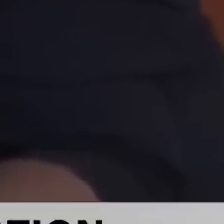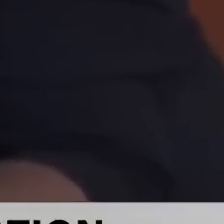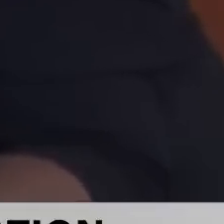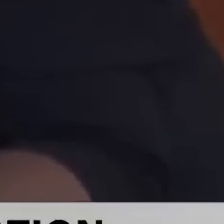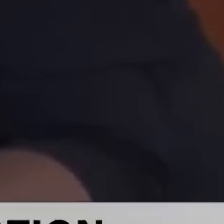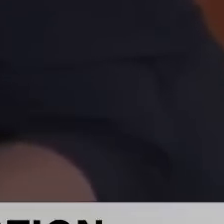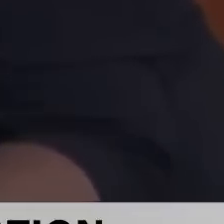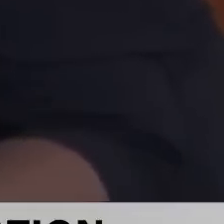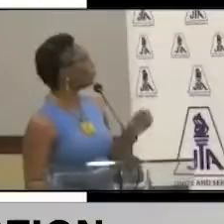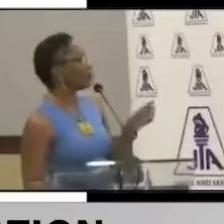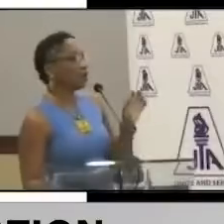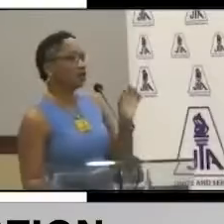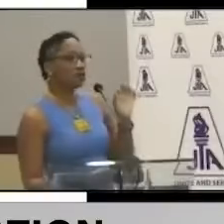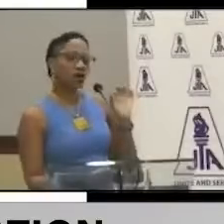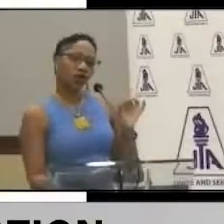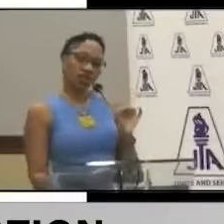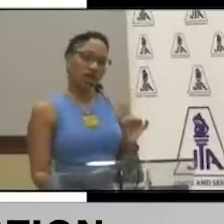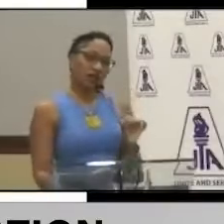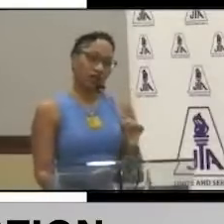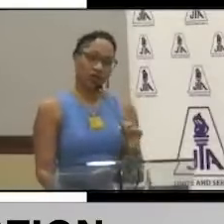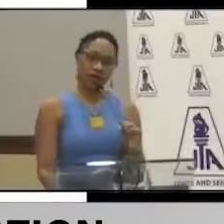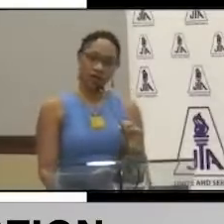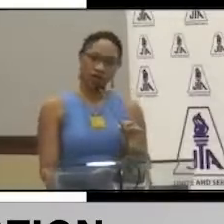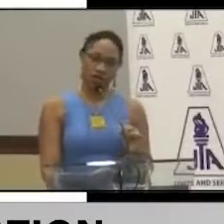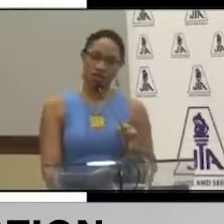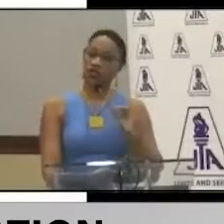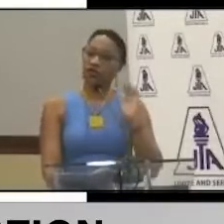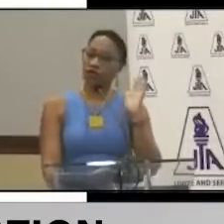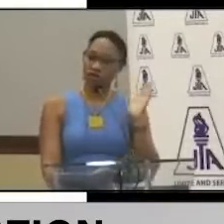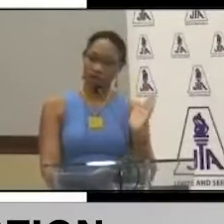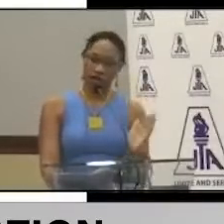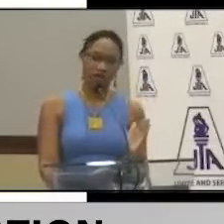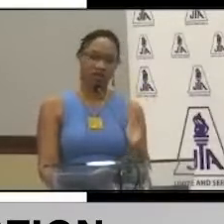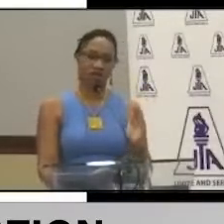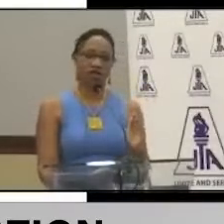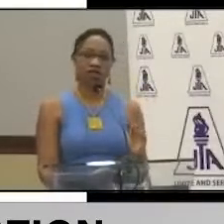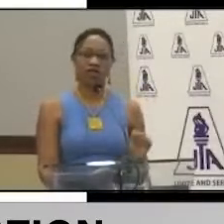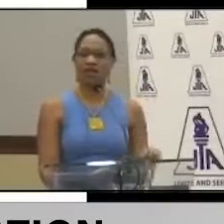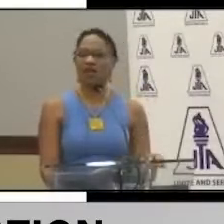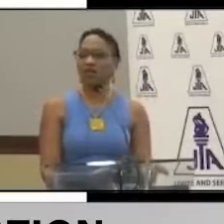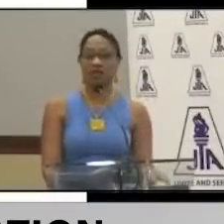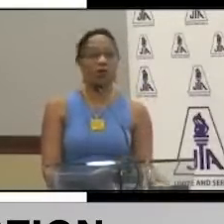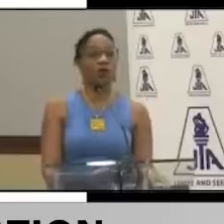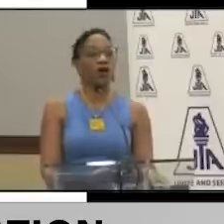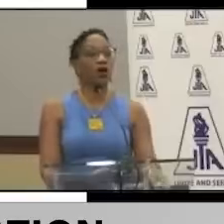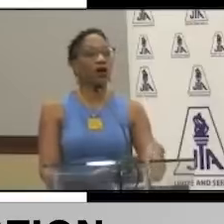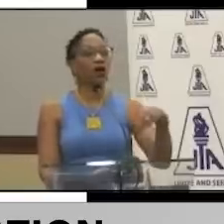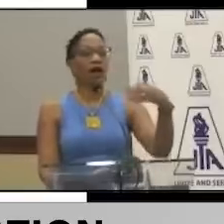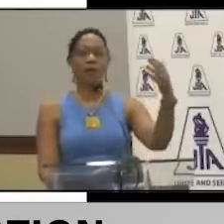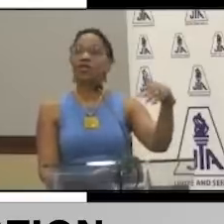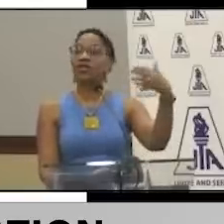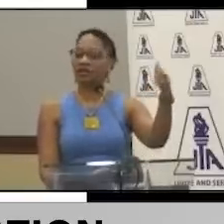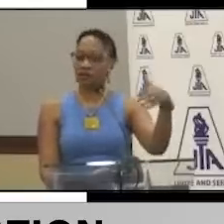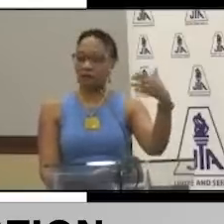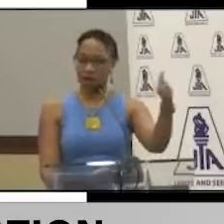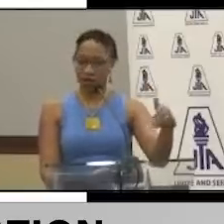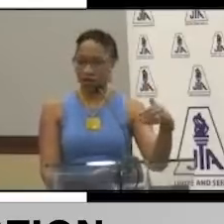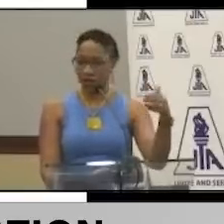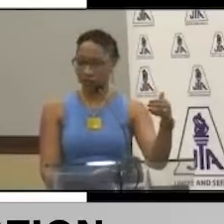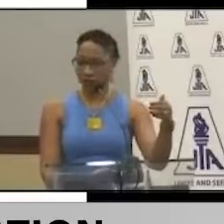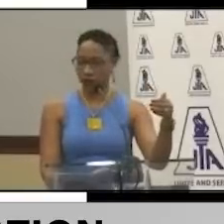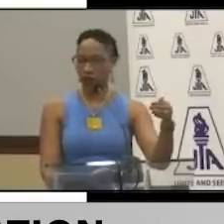protective factor. So early childhood care and education, or early childhood education, is considered to be what we call a protective